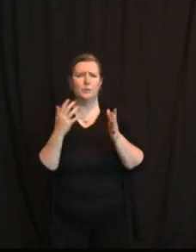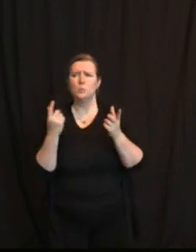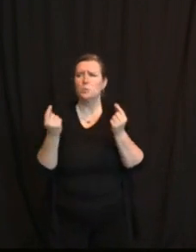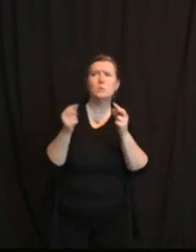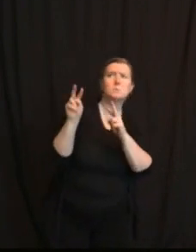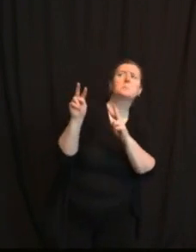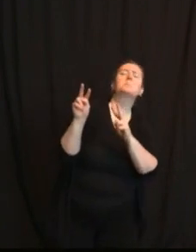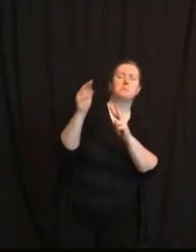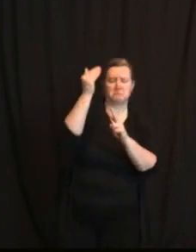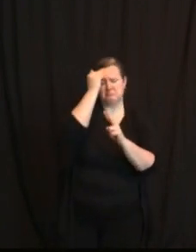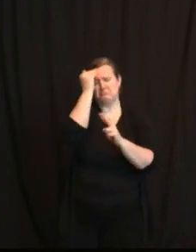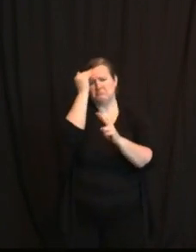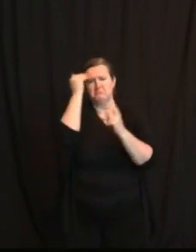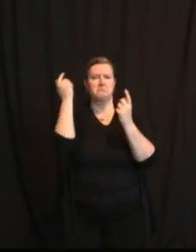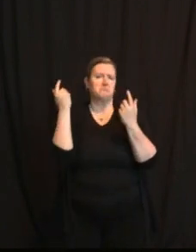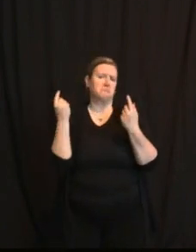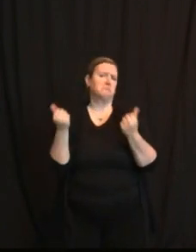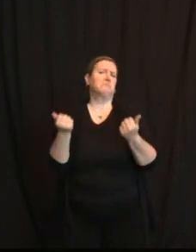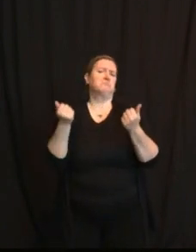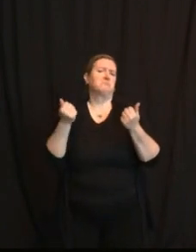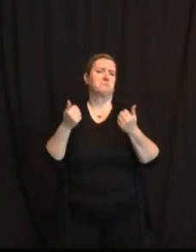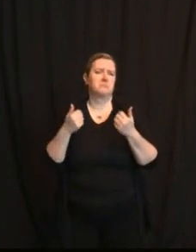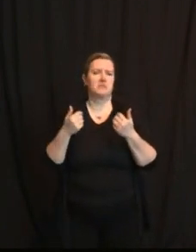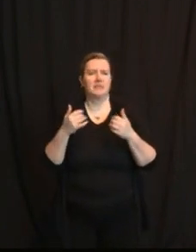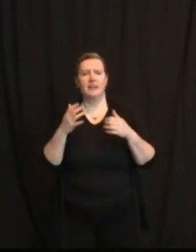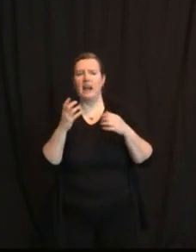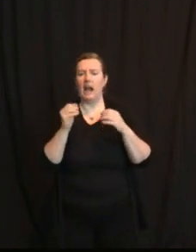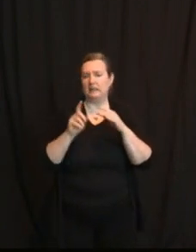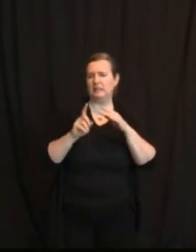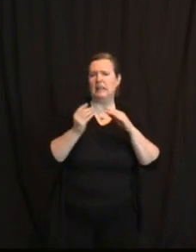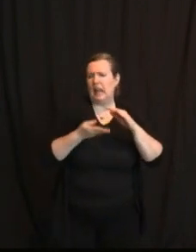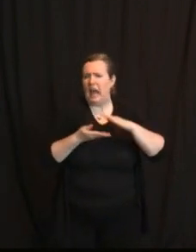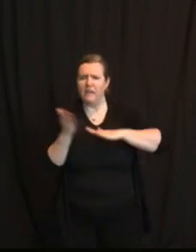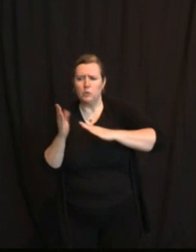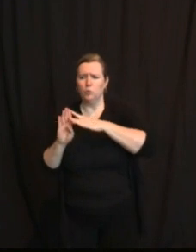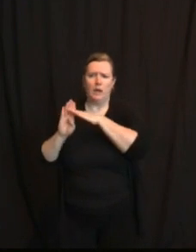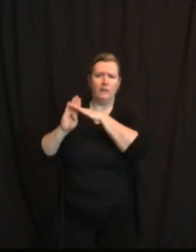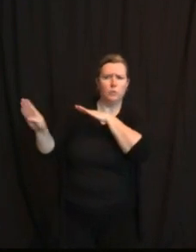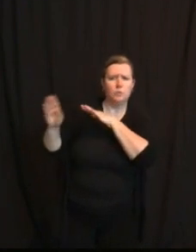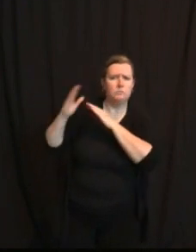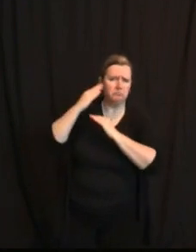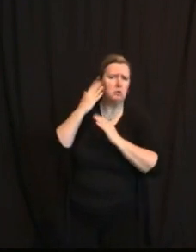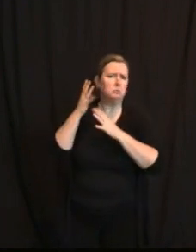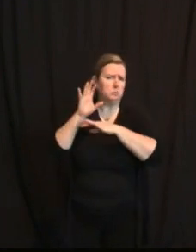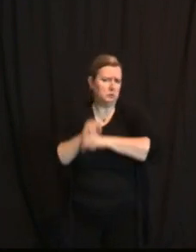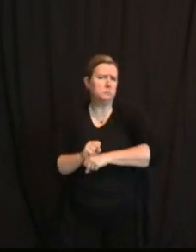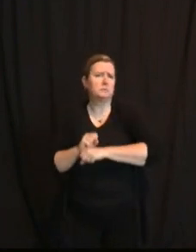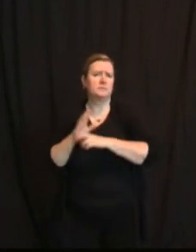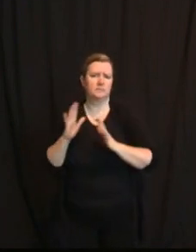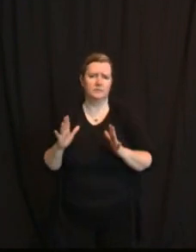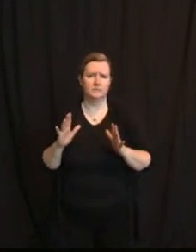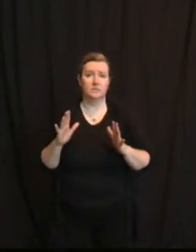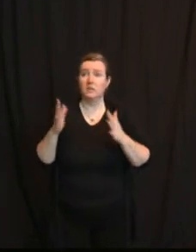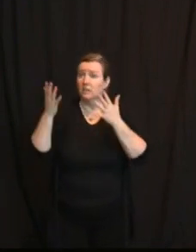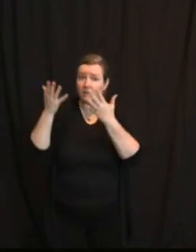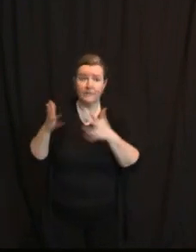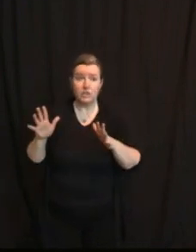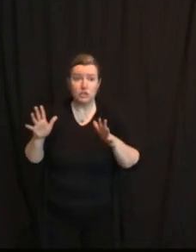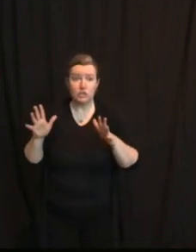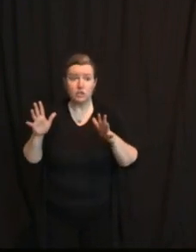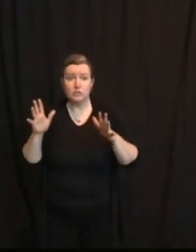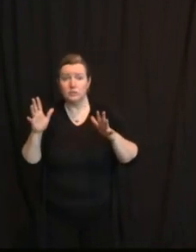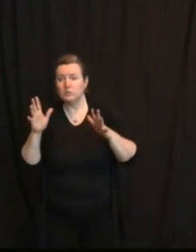we have to evacuate. With this, you know, and after the storm, we know that there's repairs. We know there's beach replenishment. We know